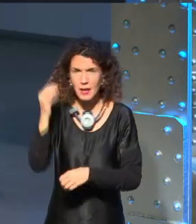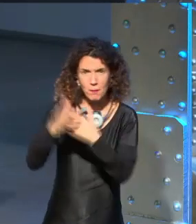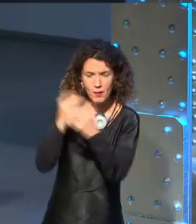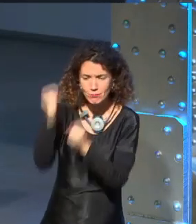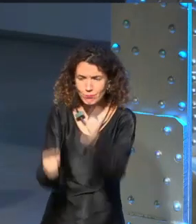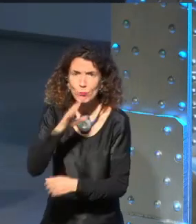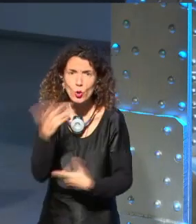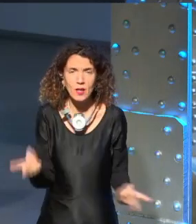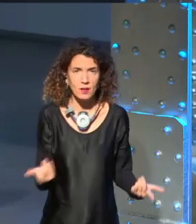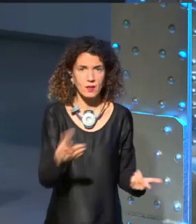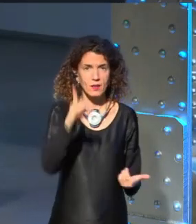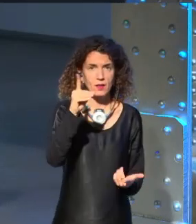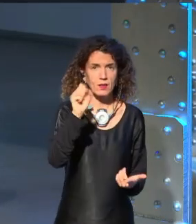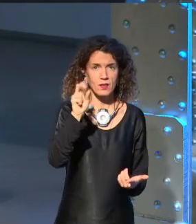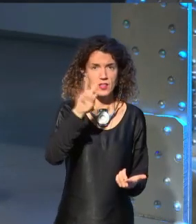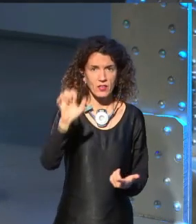does.